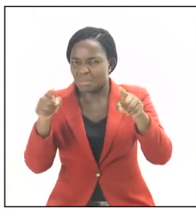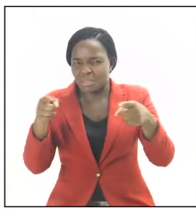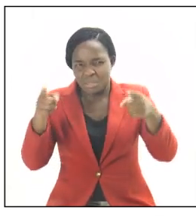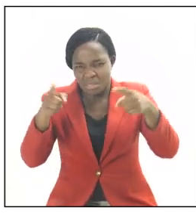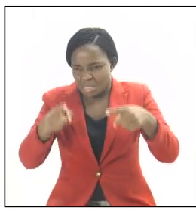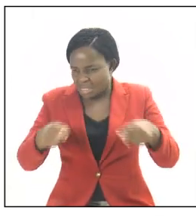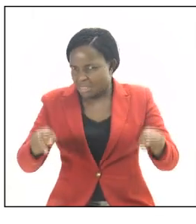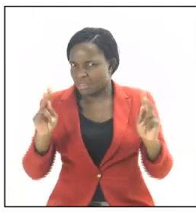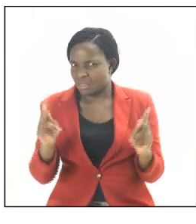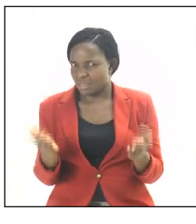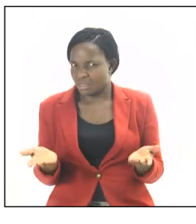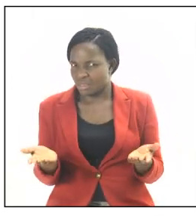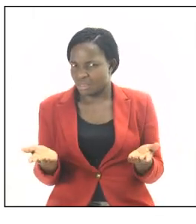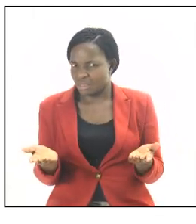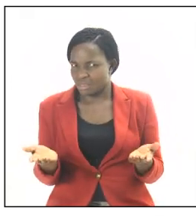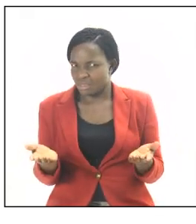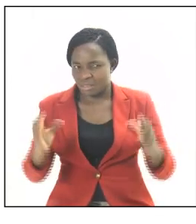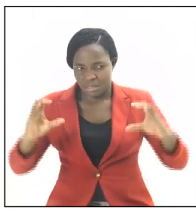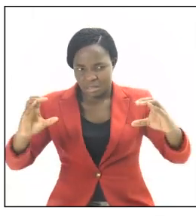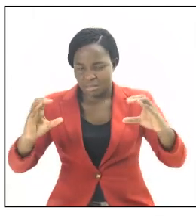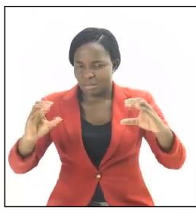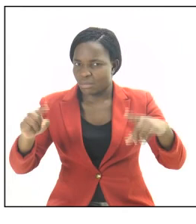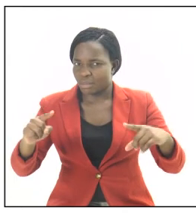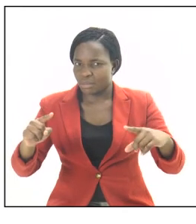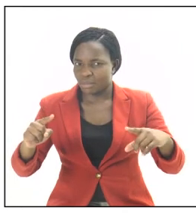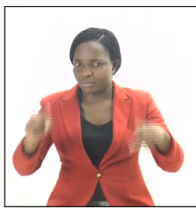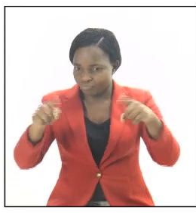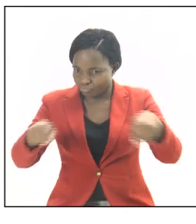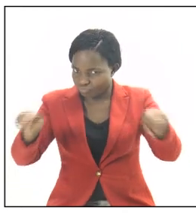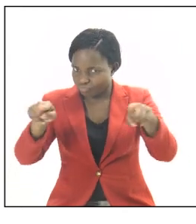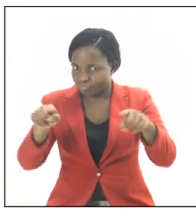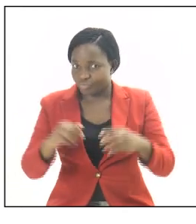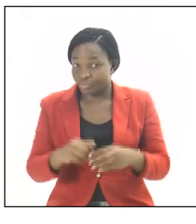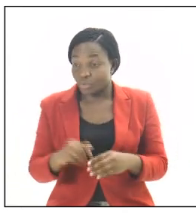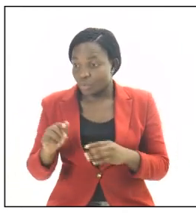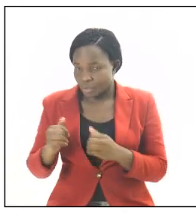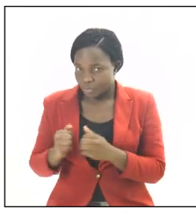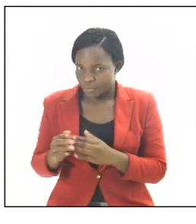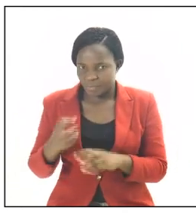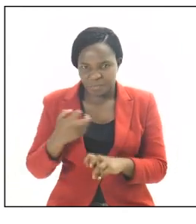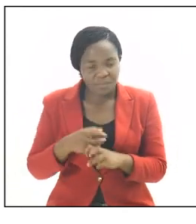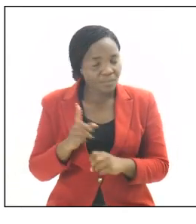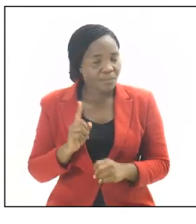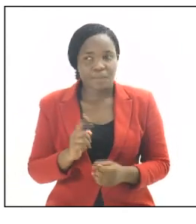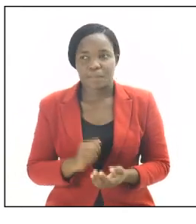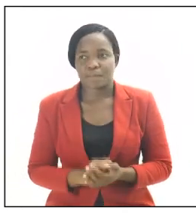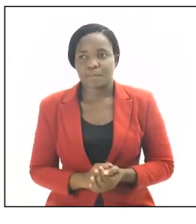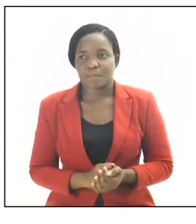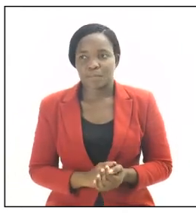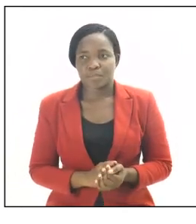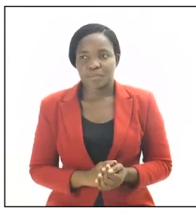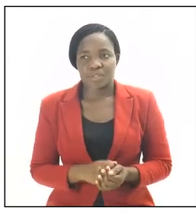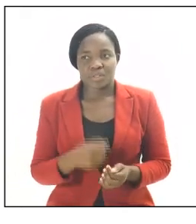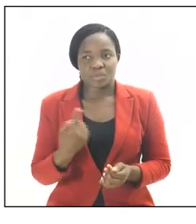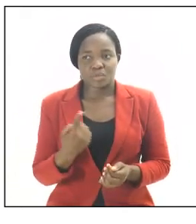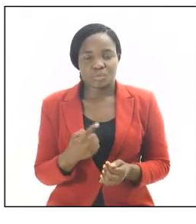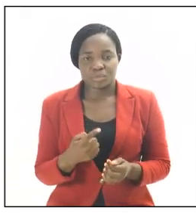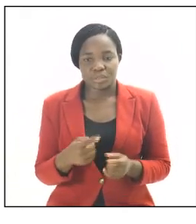again. Enough talking. Let's begin. It's not so hard. It's just the outline they